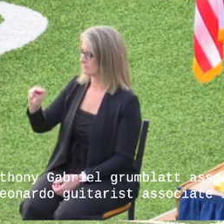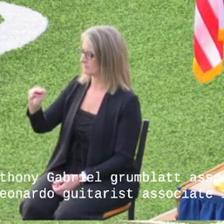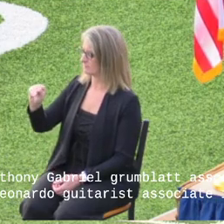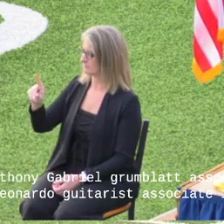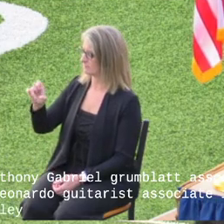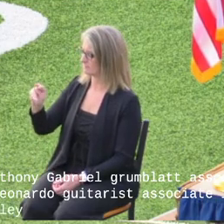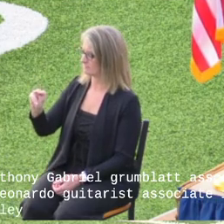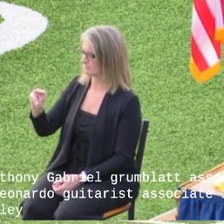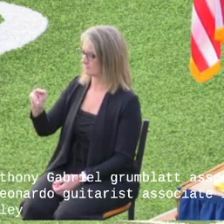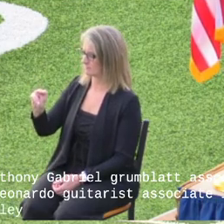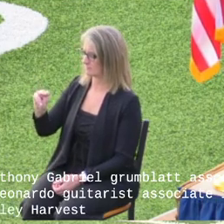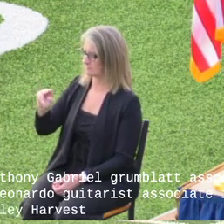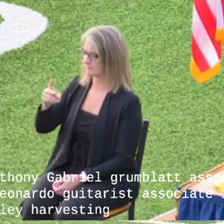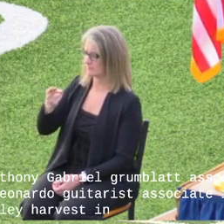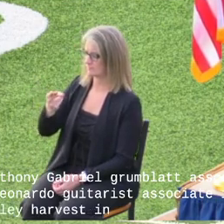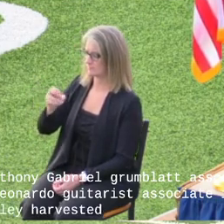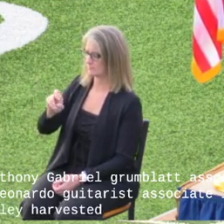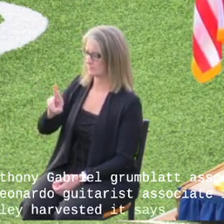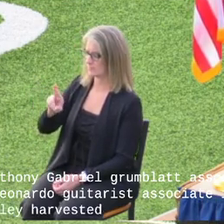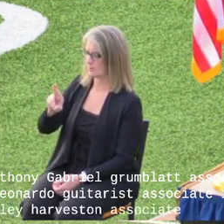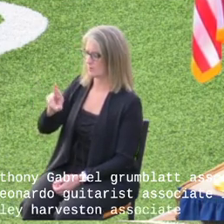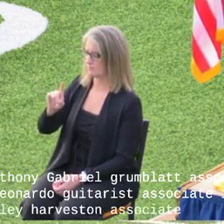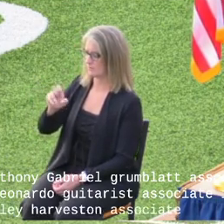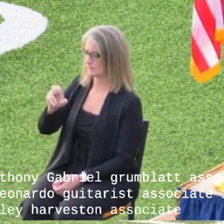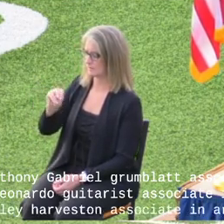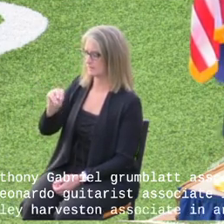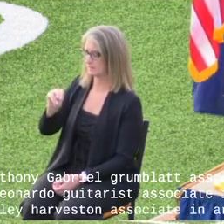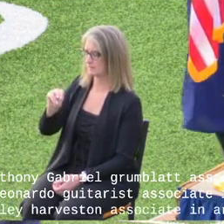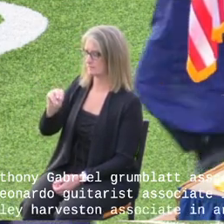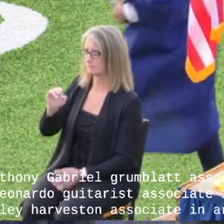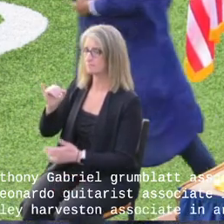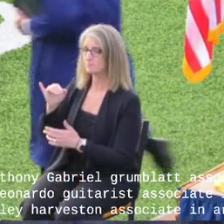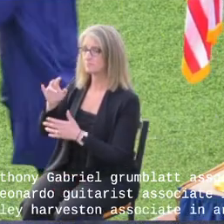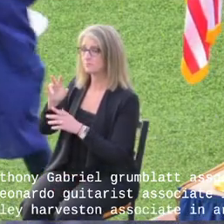Madison Riley Harbiston, Associate in Arts.